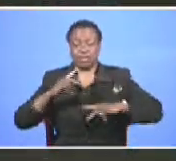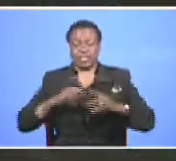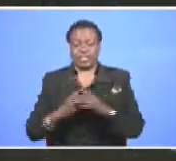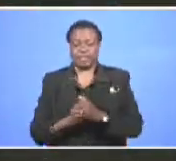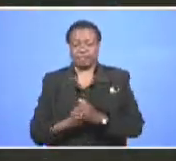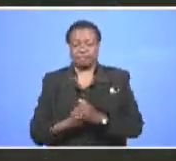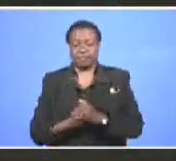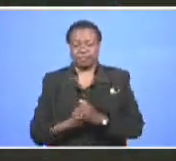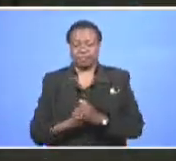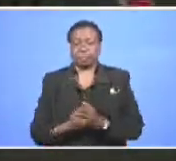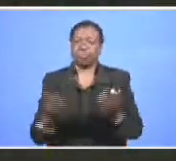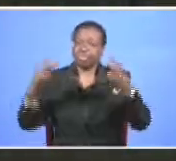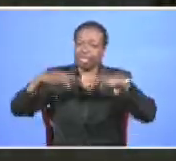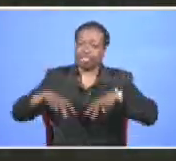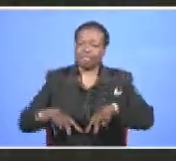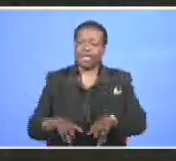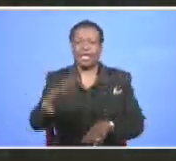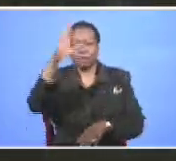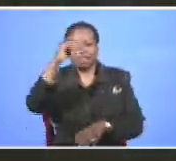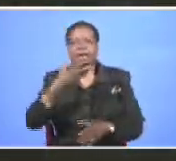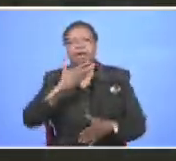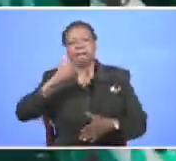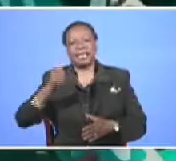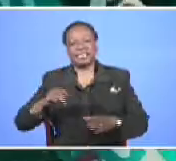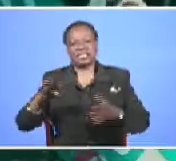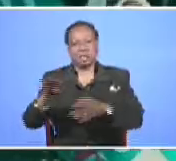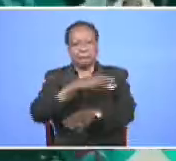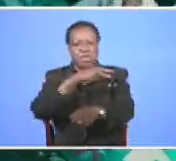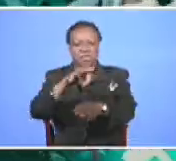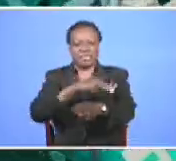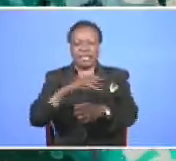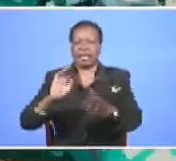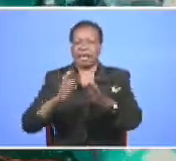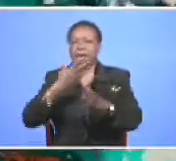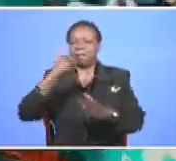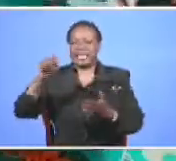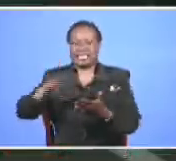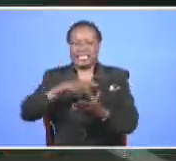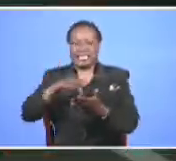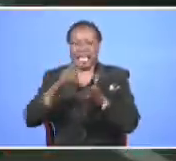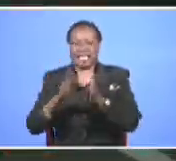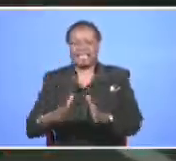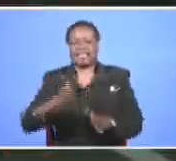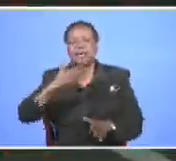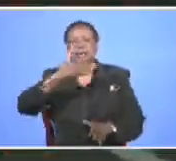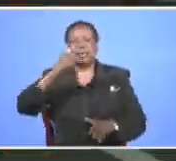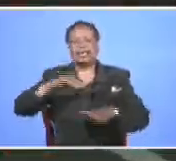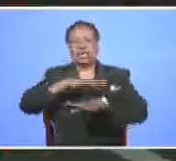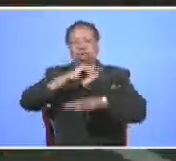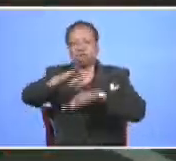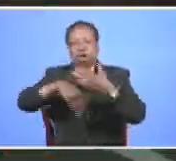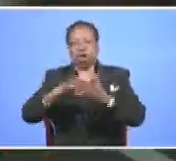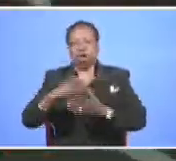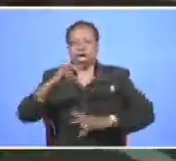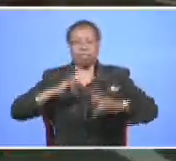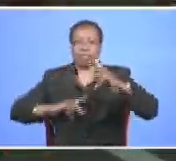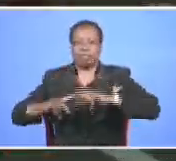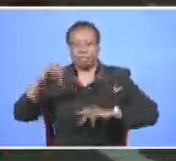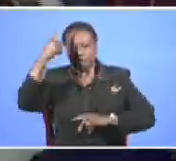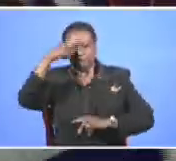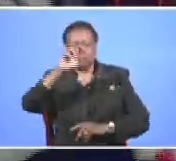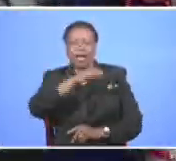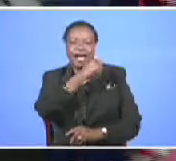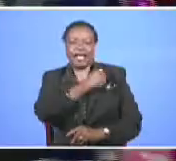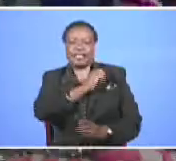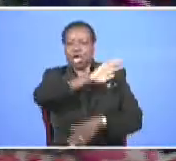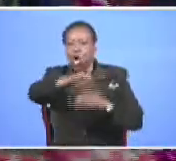awarded the Valley Boys Best Music, Best Choreograph, and Best Overall Performance. For Adderley, all efforts